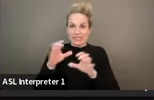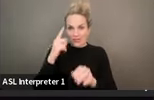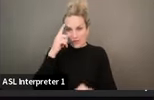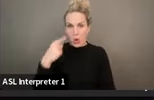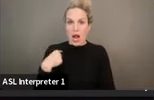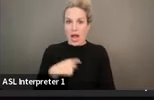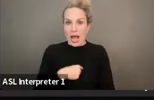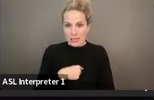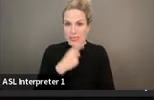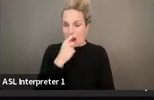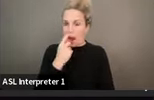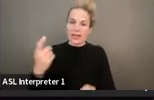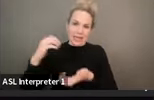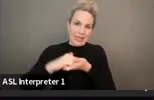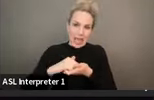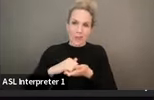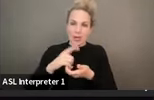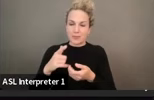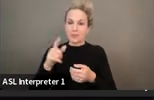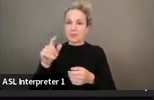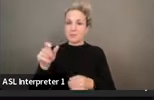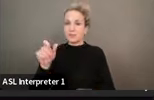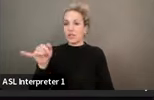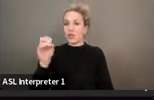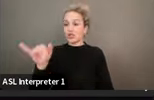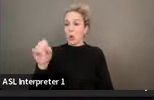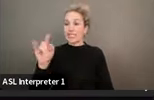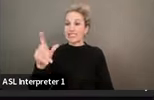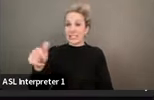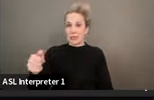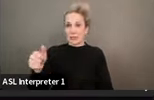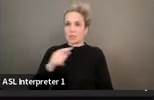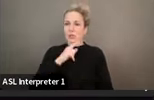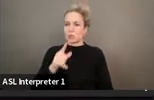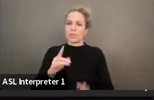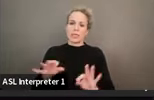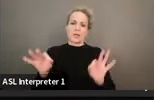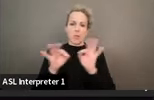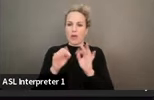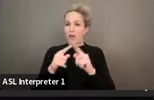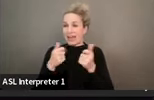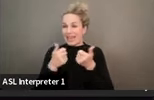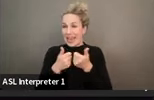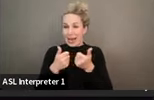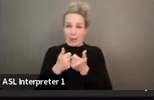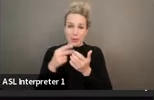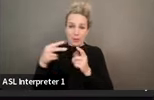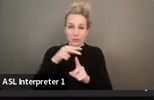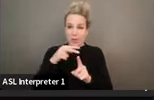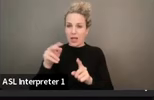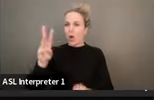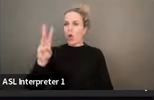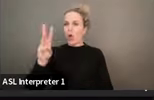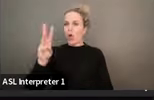and in collaboration with us. These joysticks are really important from an OT perspective, from a gaming perspective. Wayne